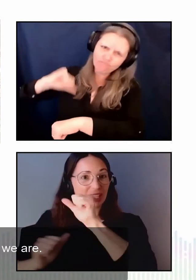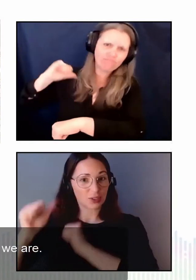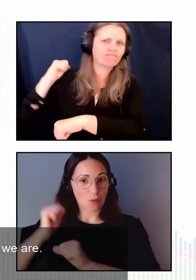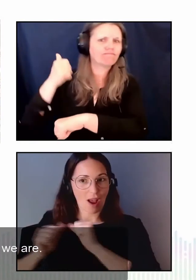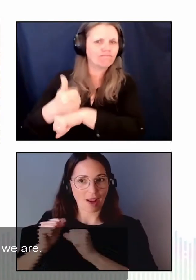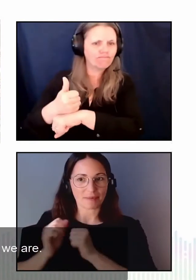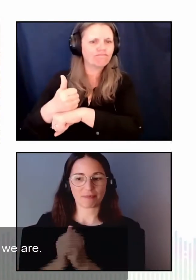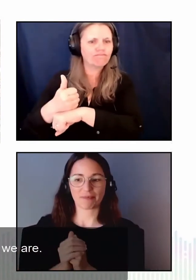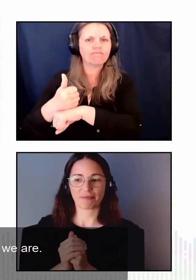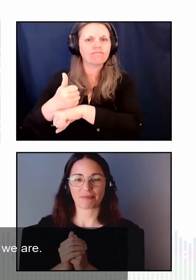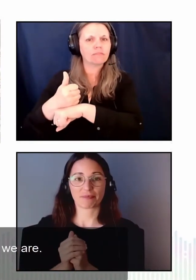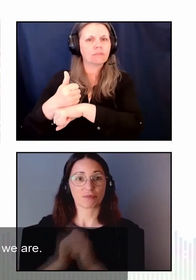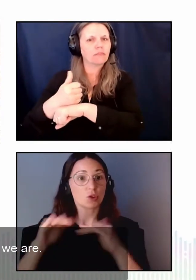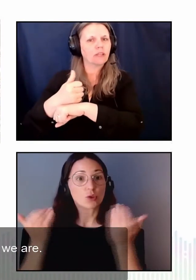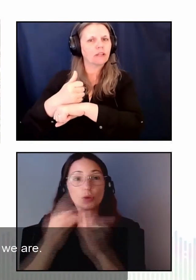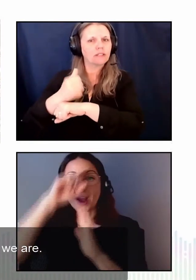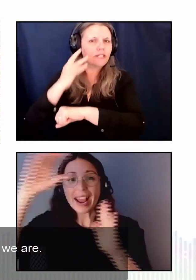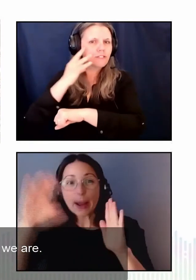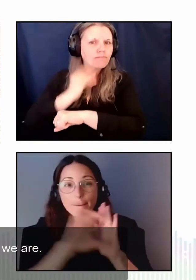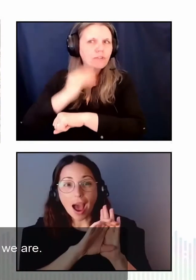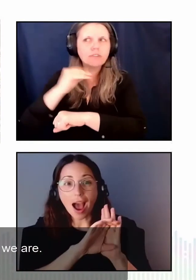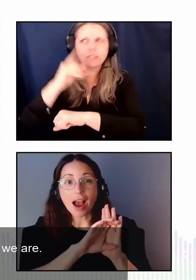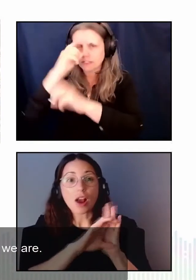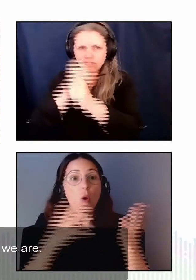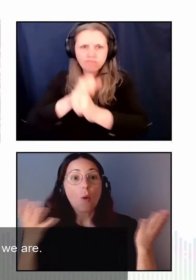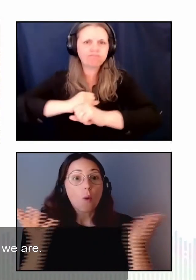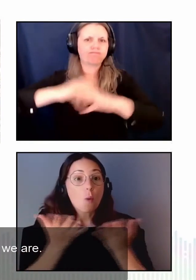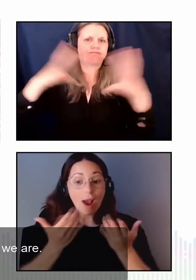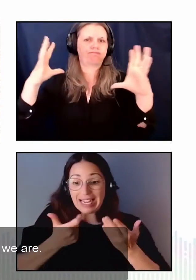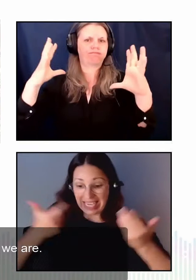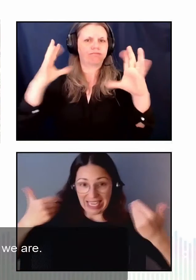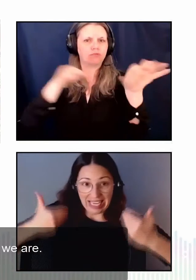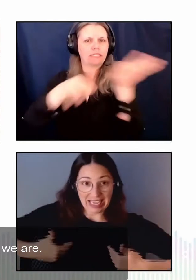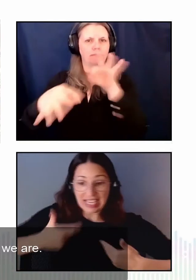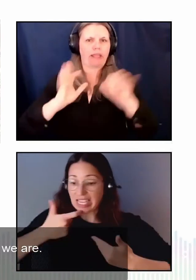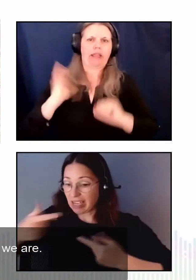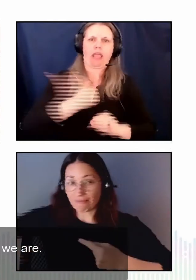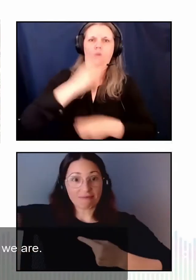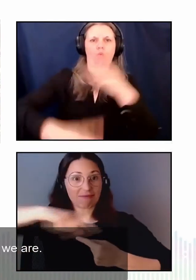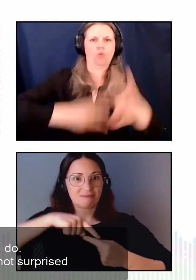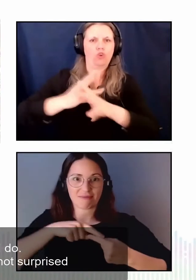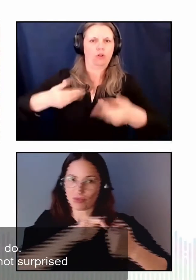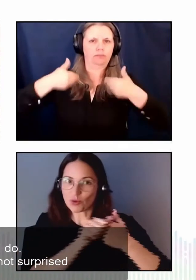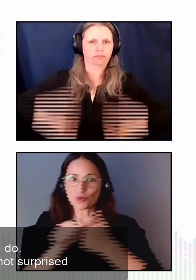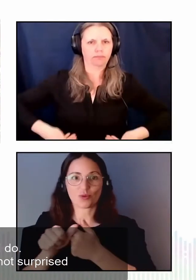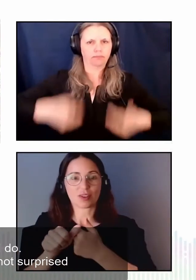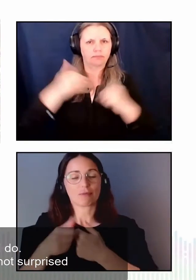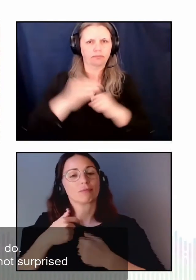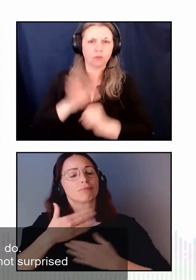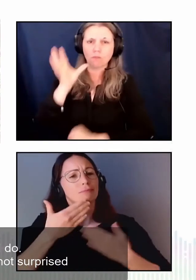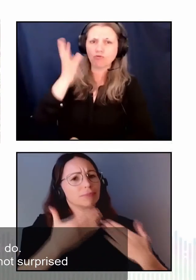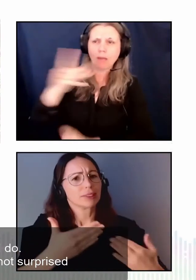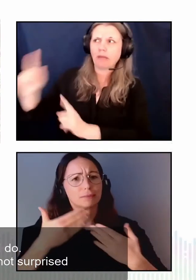drawing out the images of what we do and who we are. So I'm grateful for that gift. This is a huge part